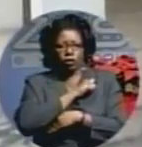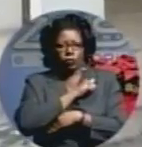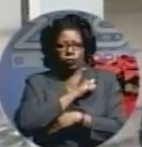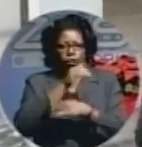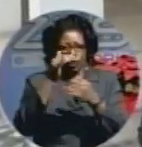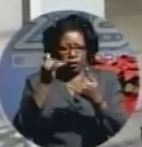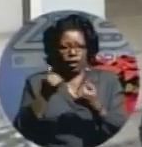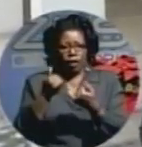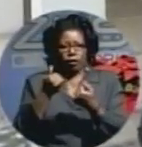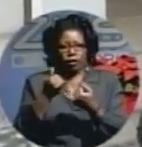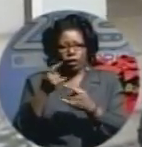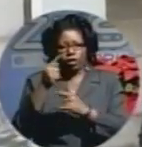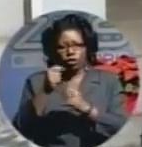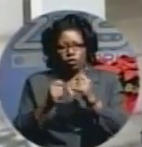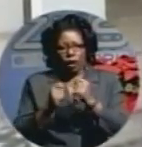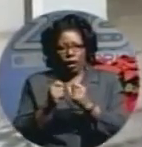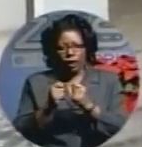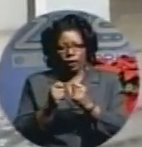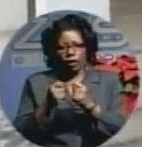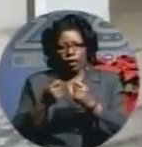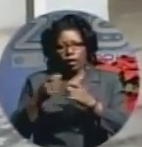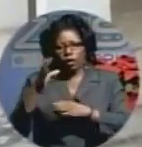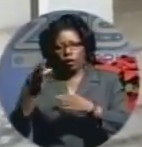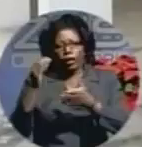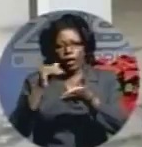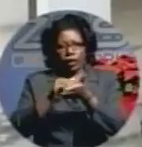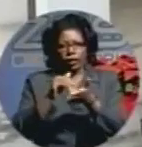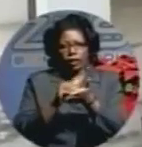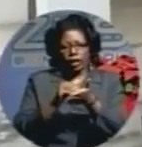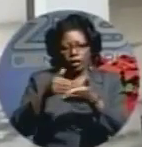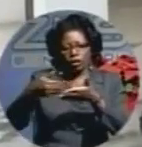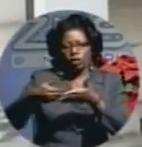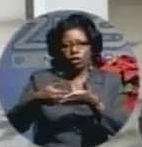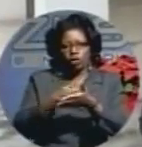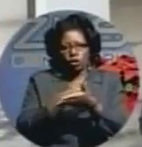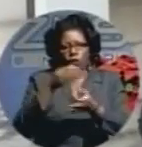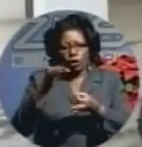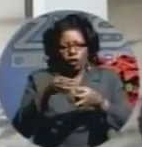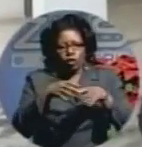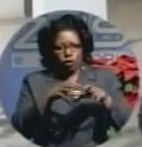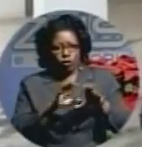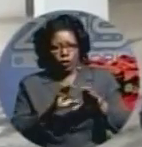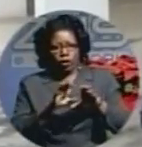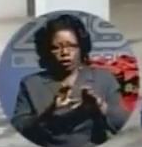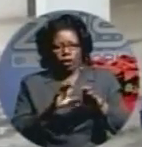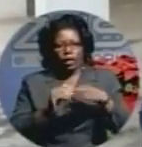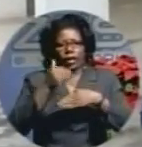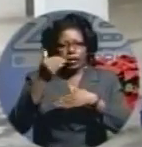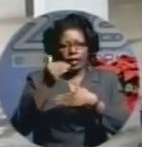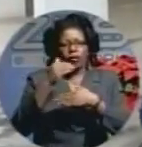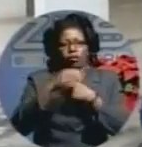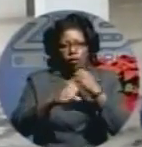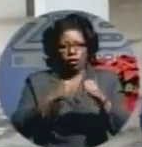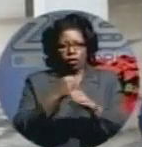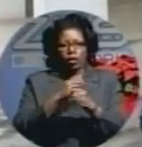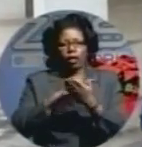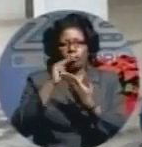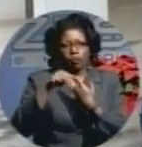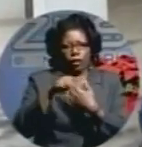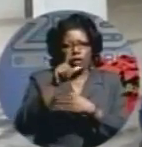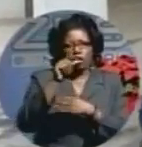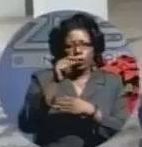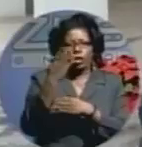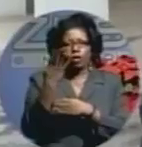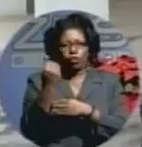will now have to be retried before another jury, but that's not expected to happen until May 12th of 2014. Fern